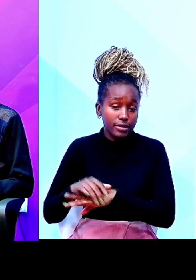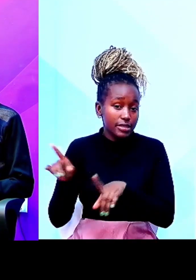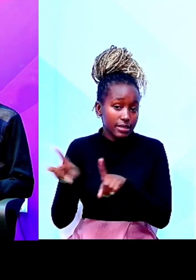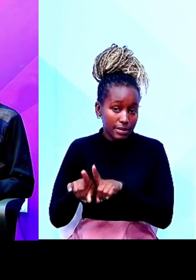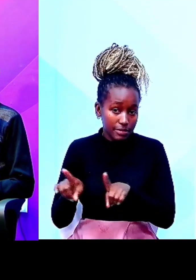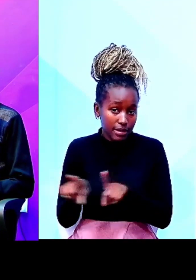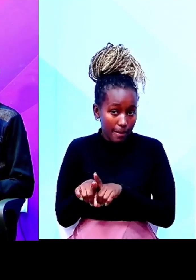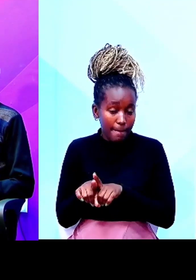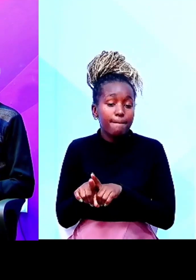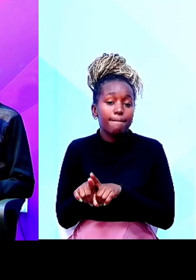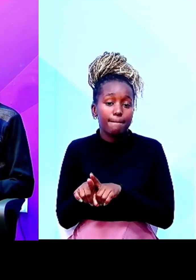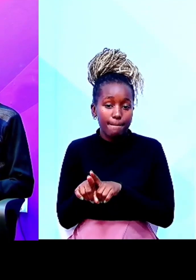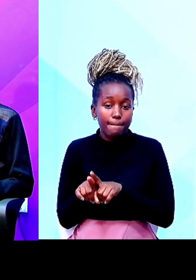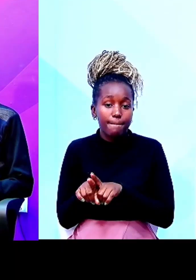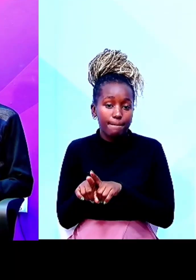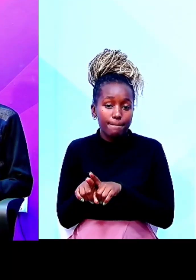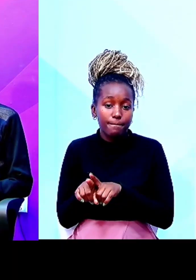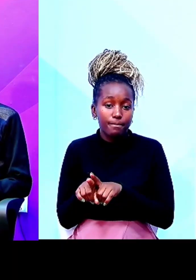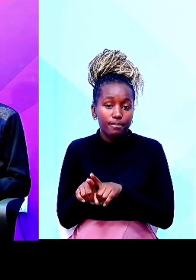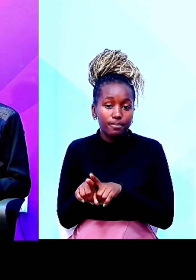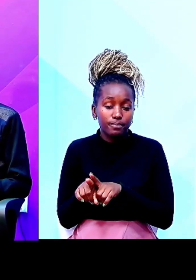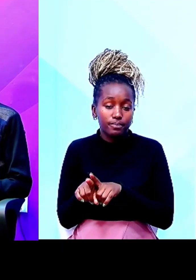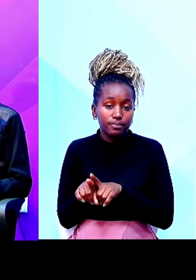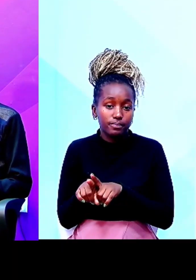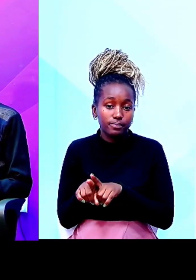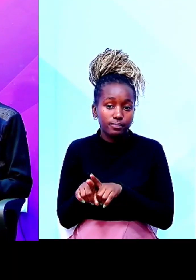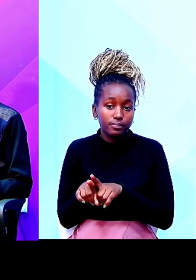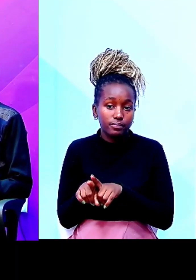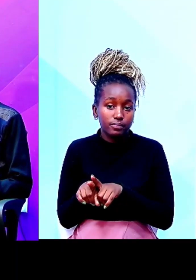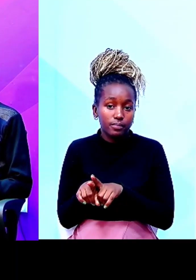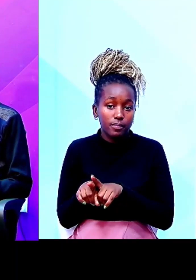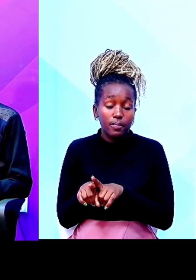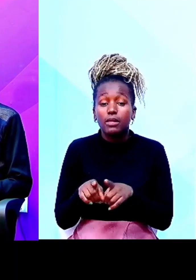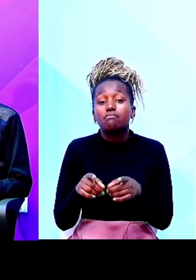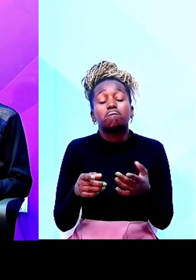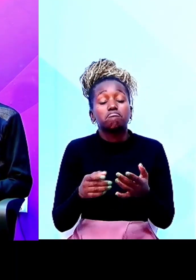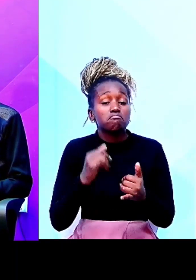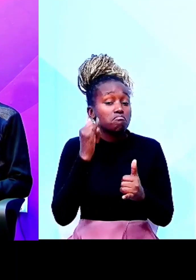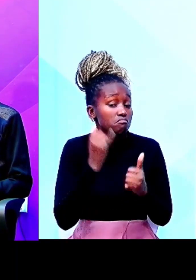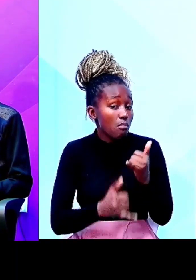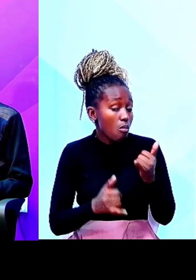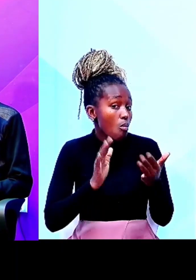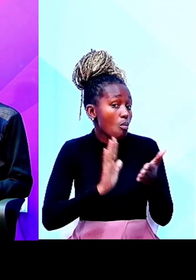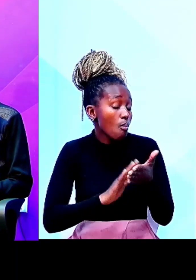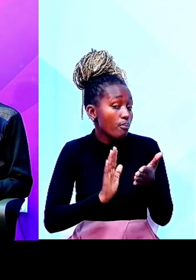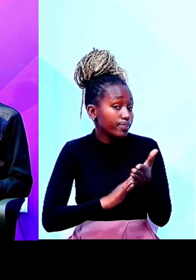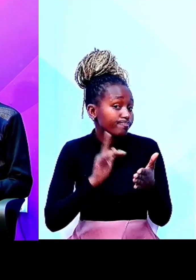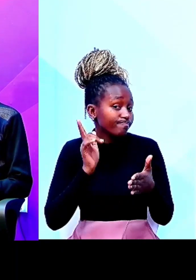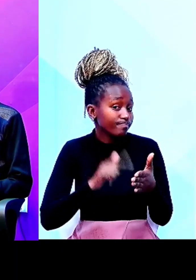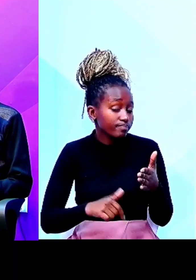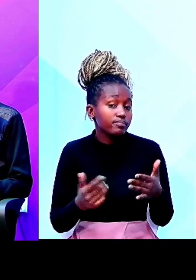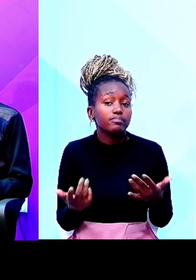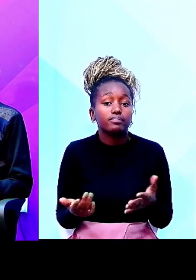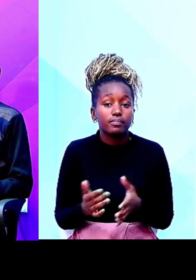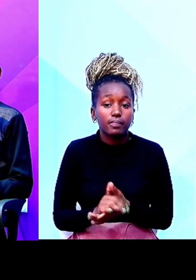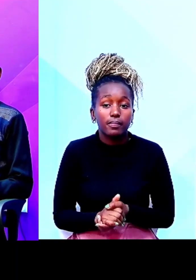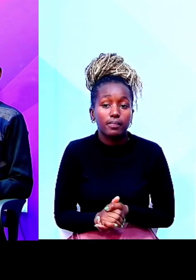be included. And lastly, I think